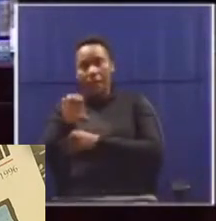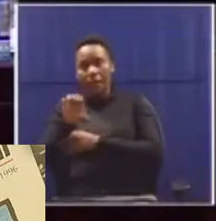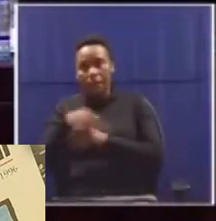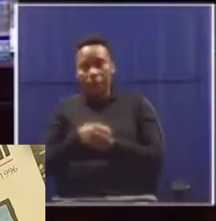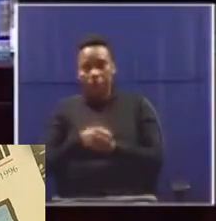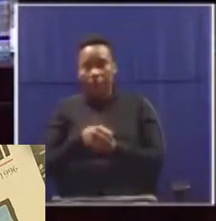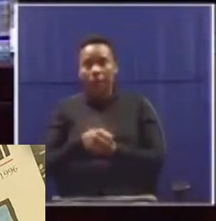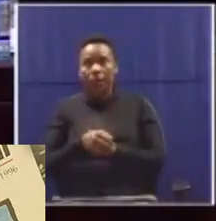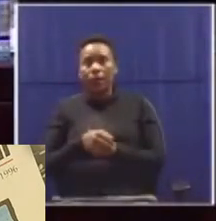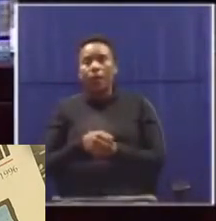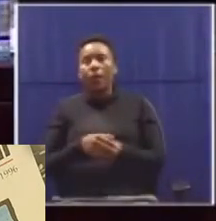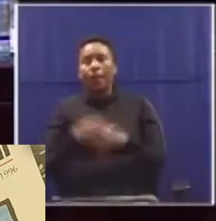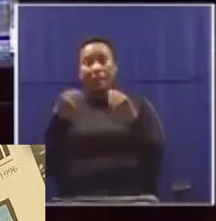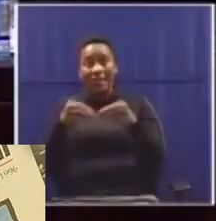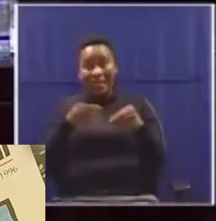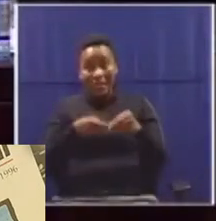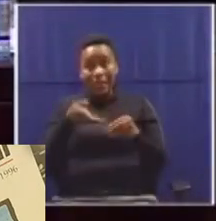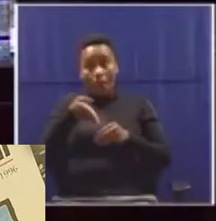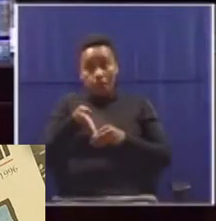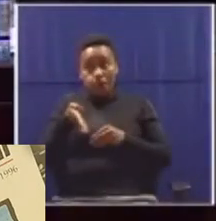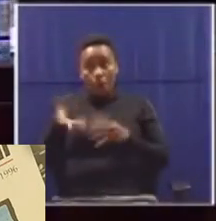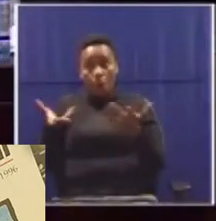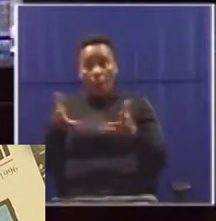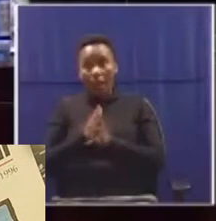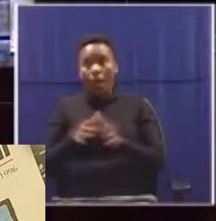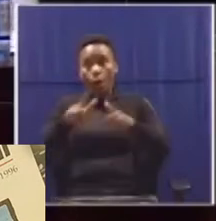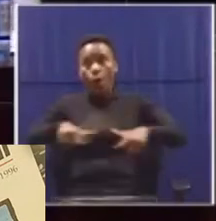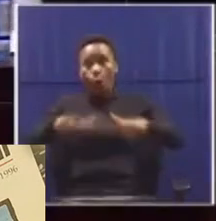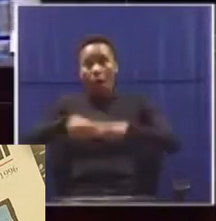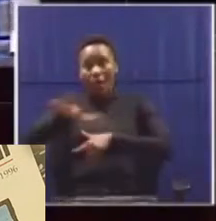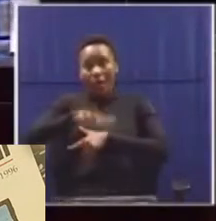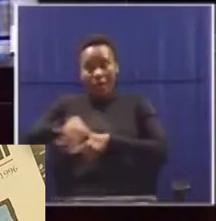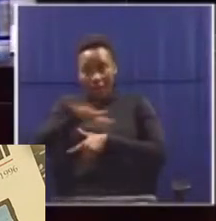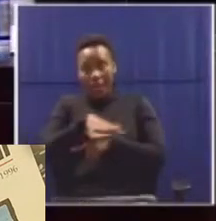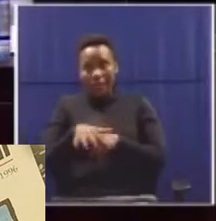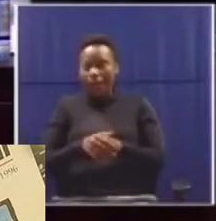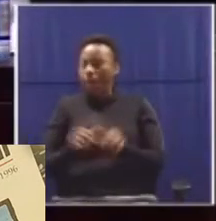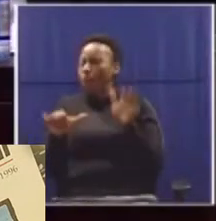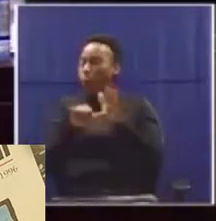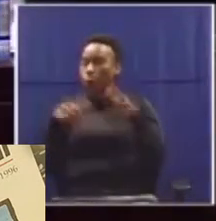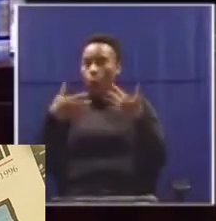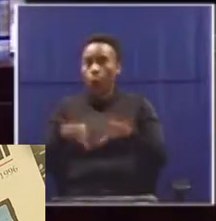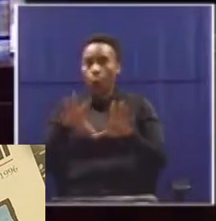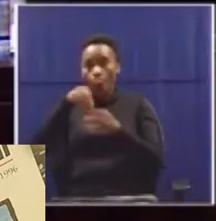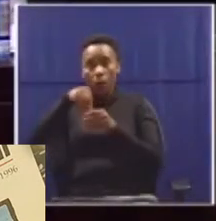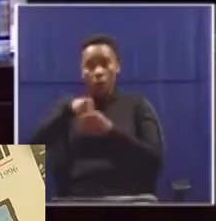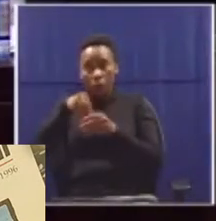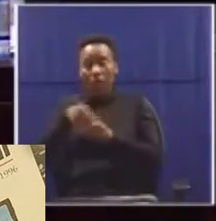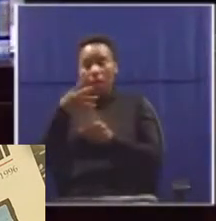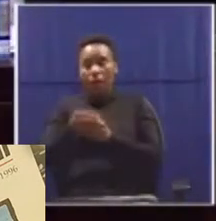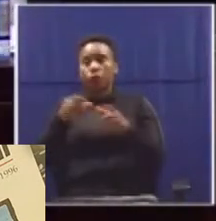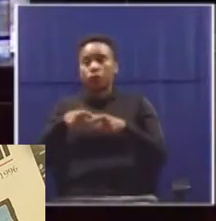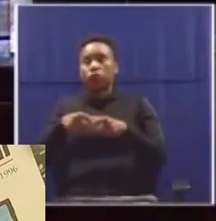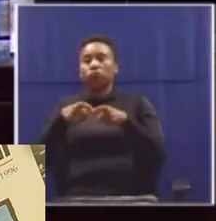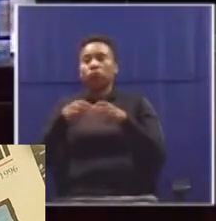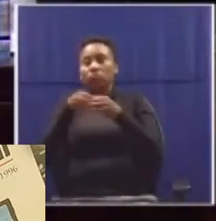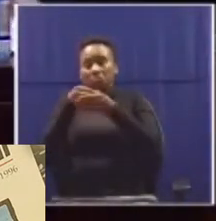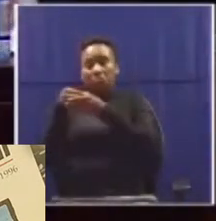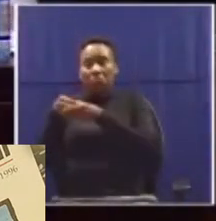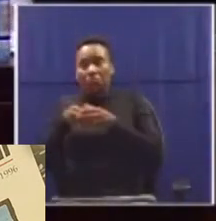this Enterprise are located in local areas it make a significant contribution to microeconomic through